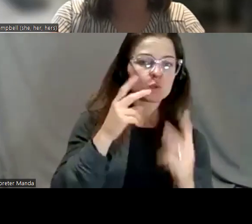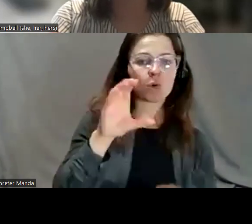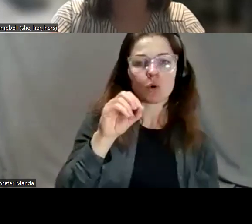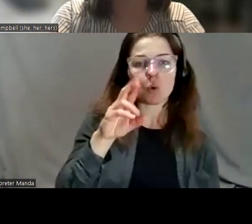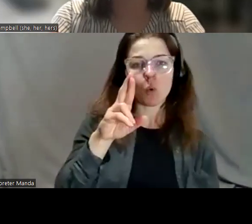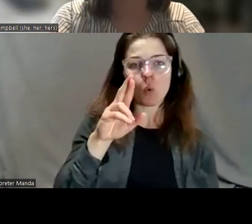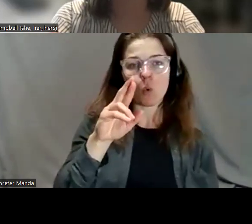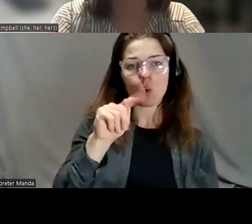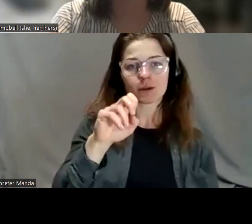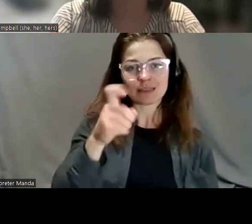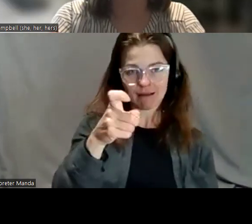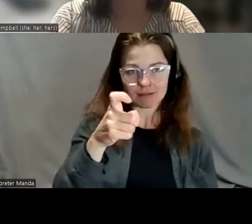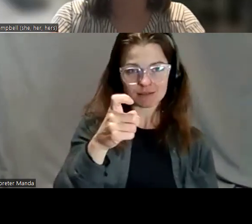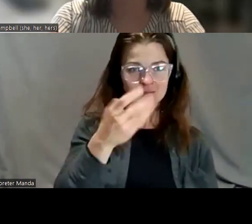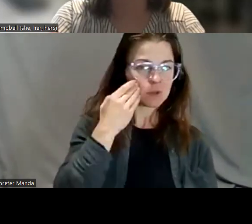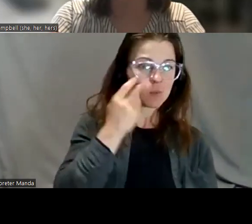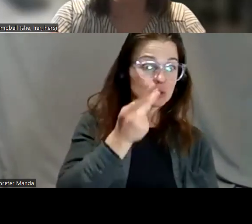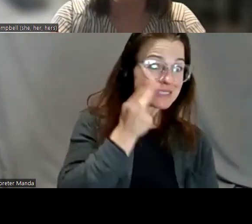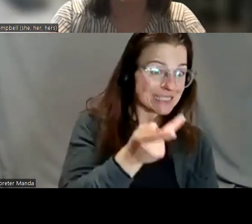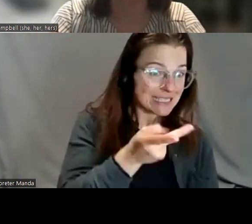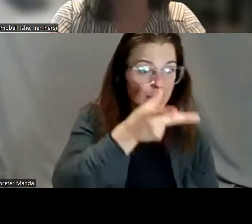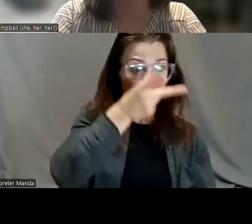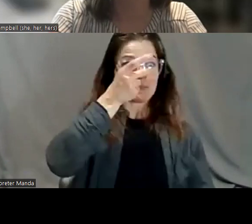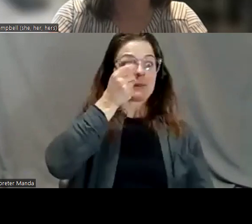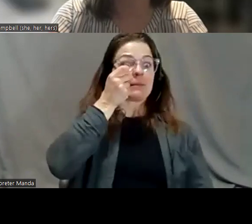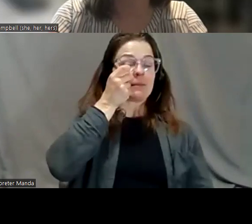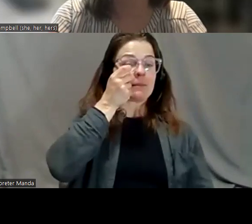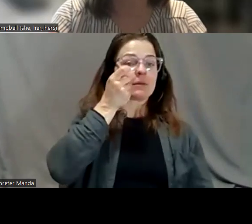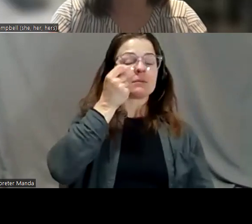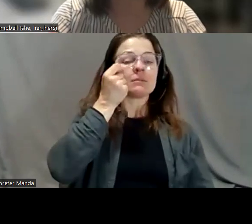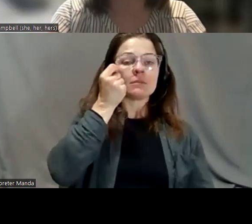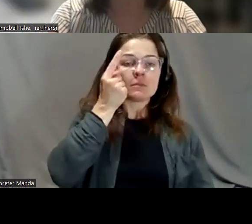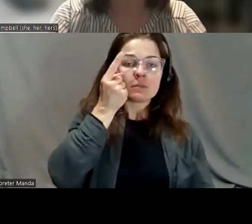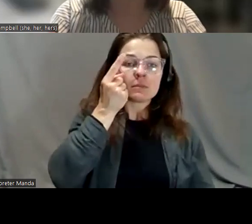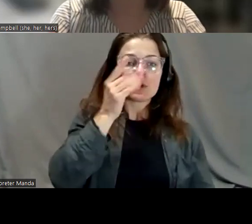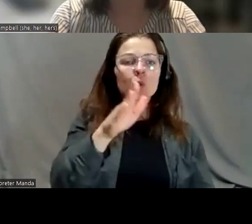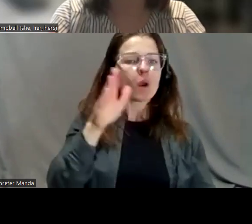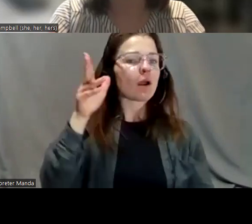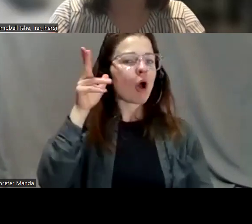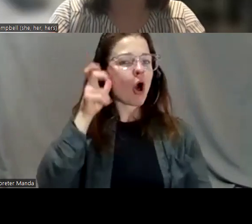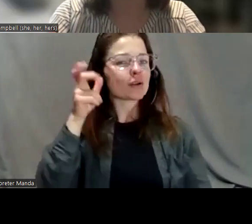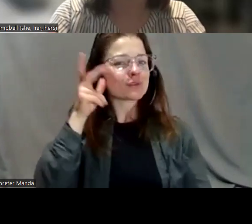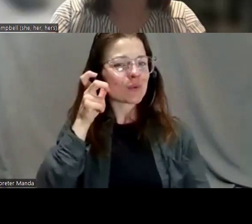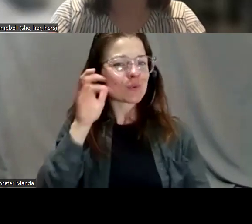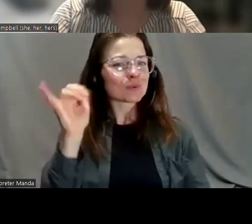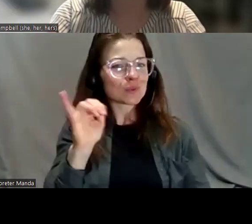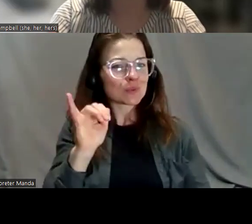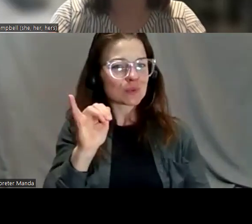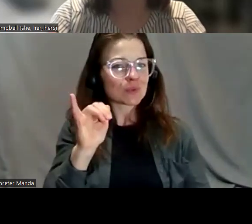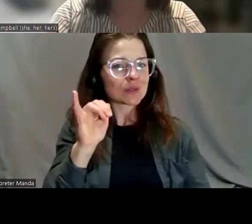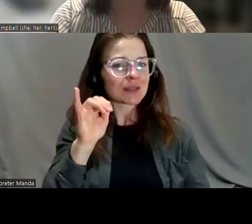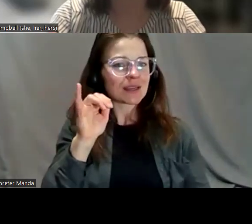directly from what you see with your sight, but also it is your auditory cortex that